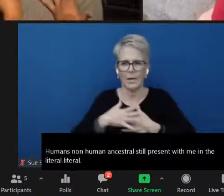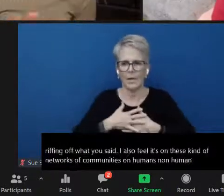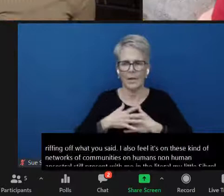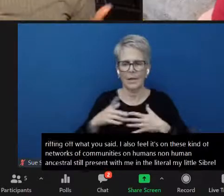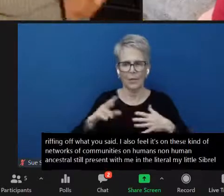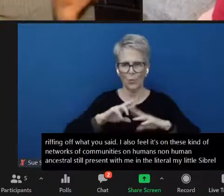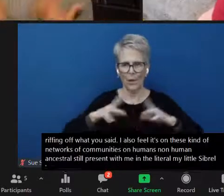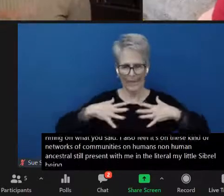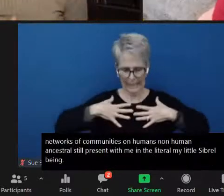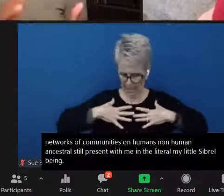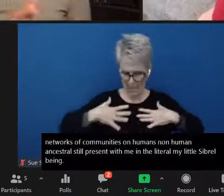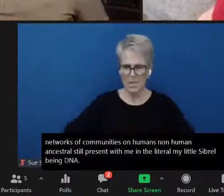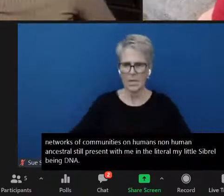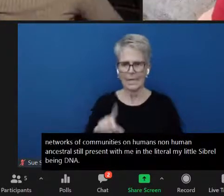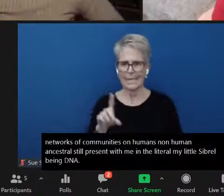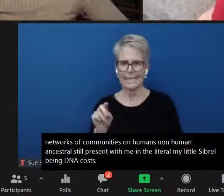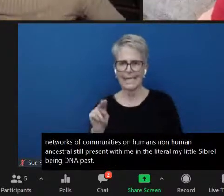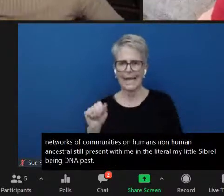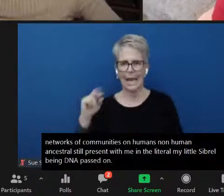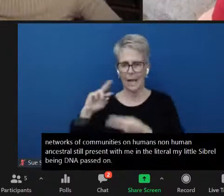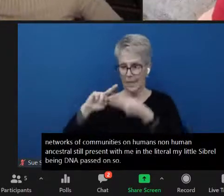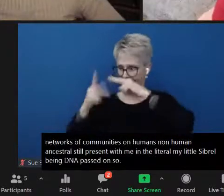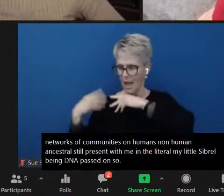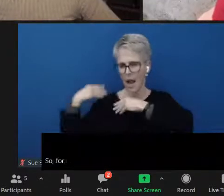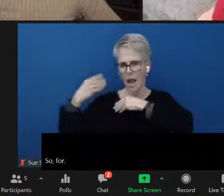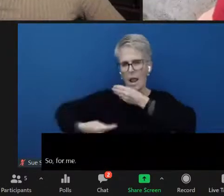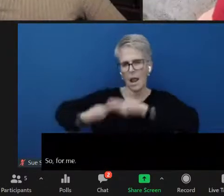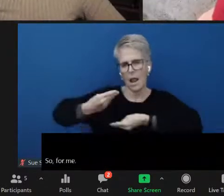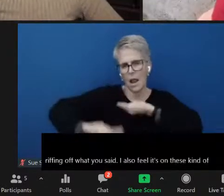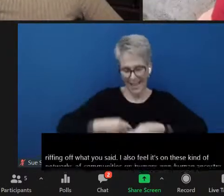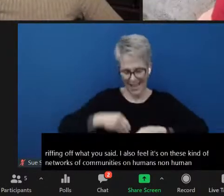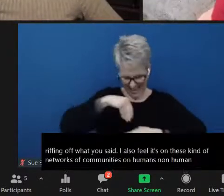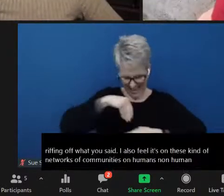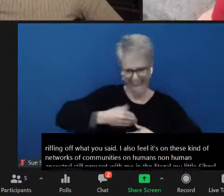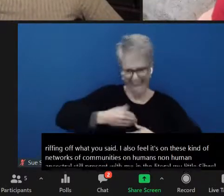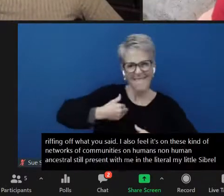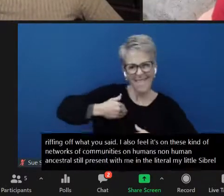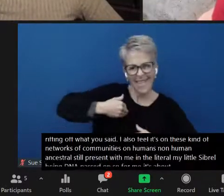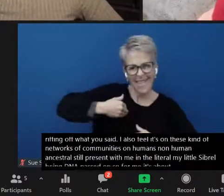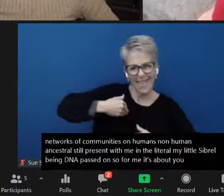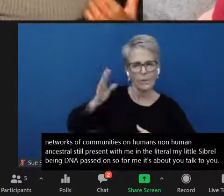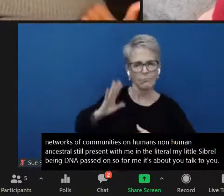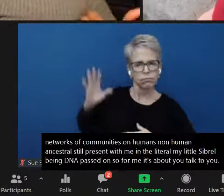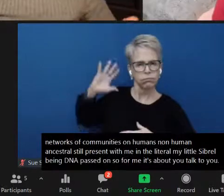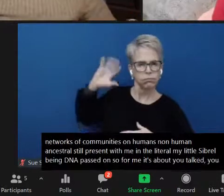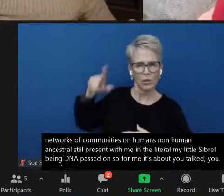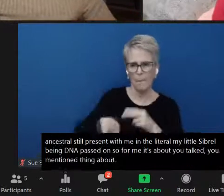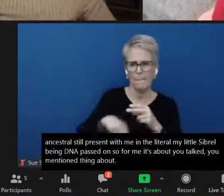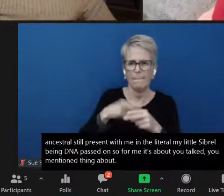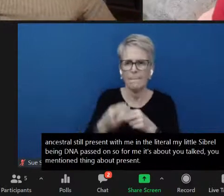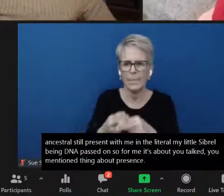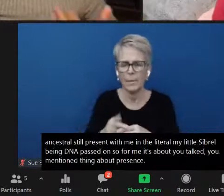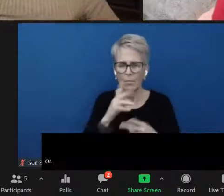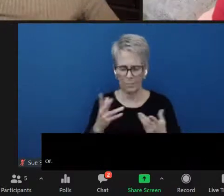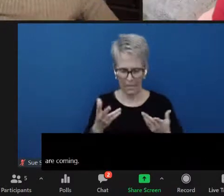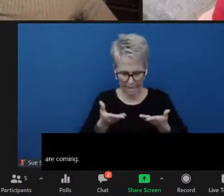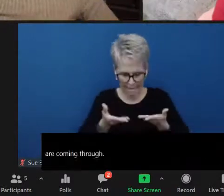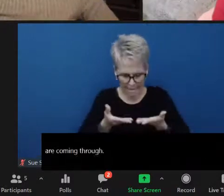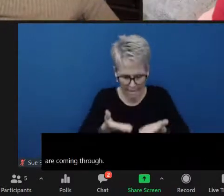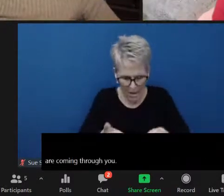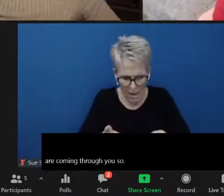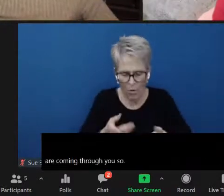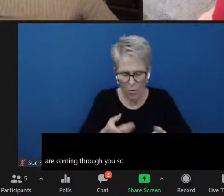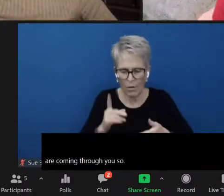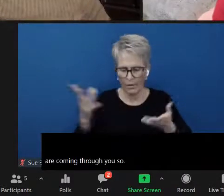fibril being DNA passed on. So for me, it's about, you mentioned something about presence or coming through